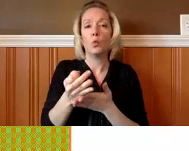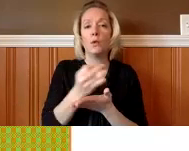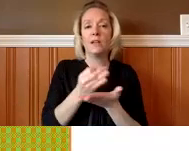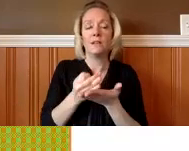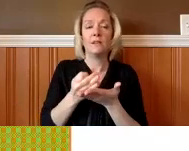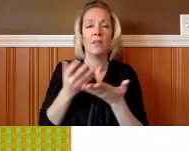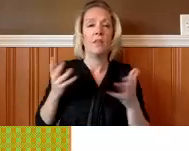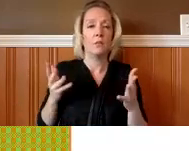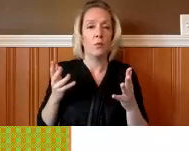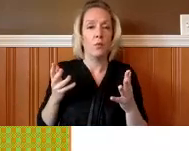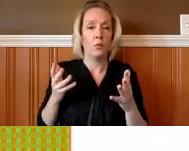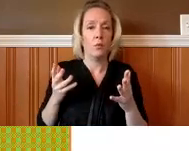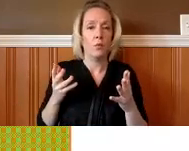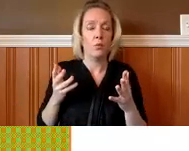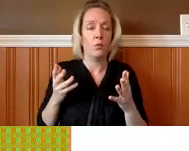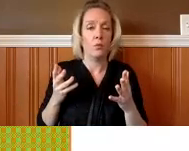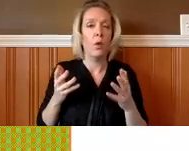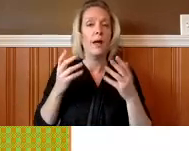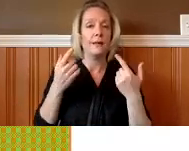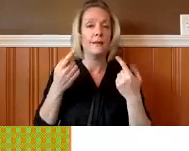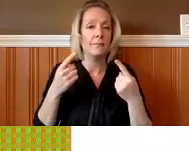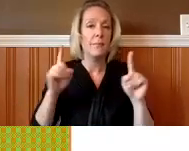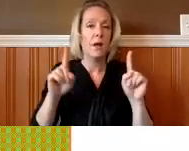them, and still use his vision to find them and pick them up.